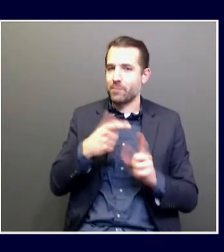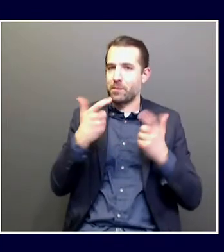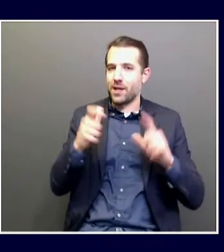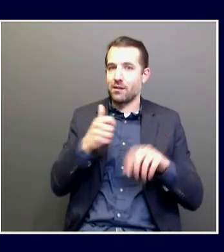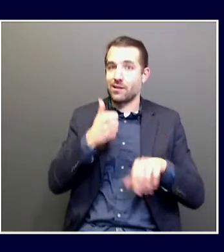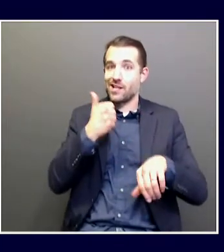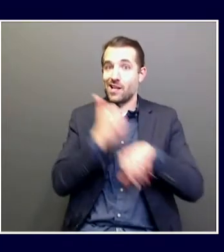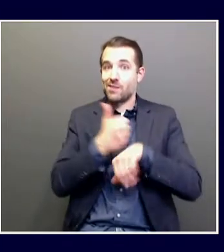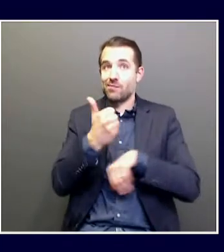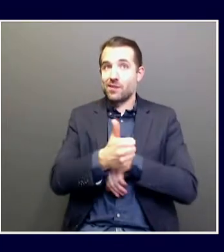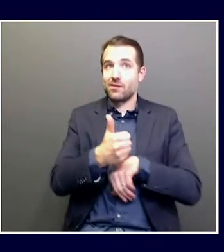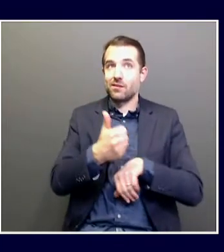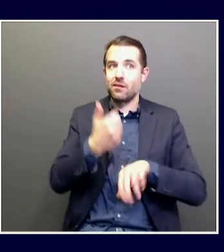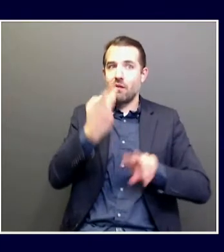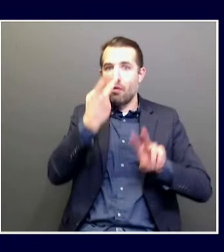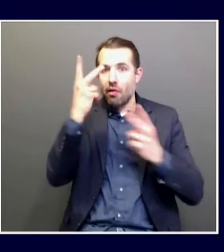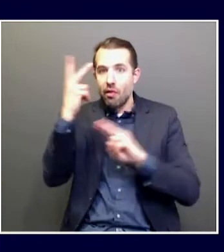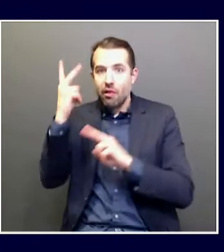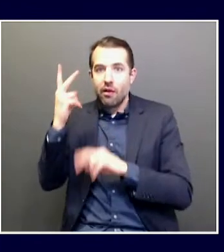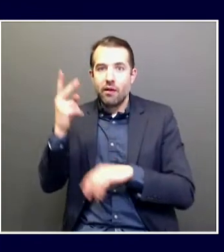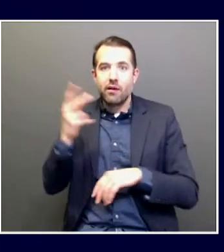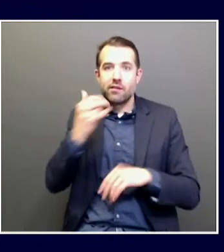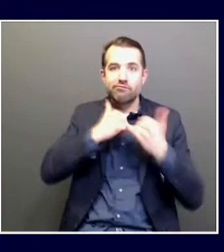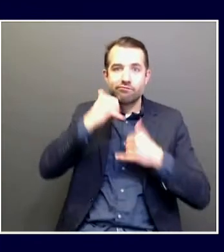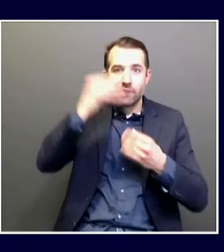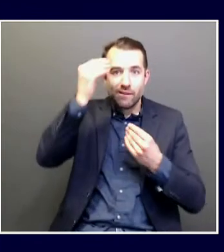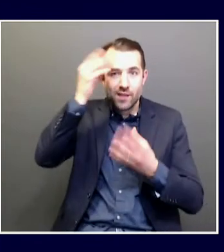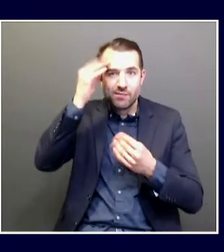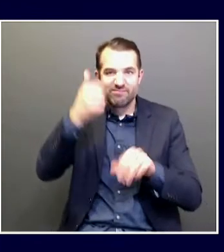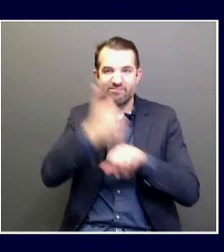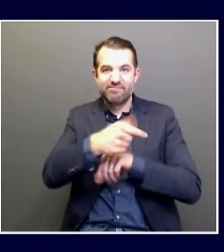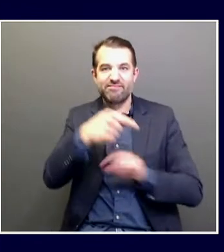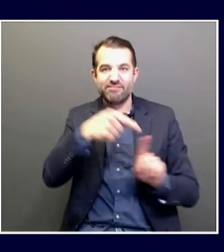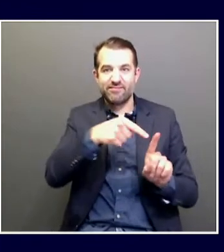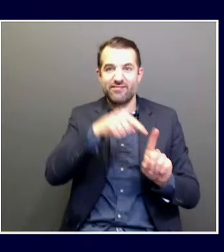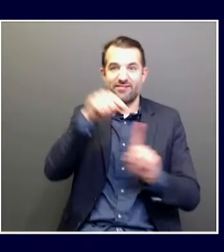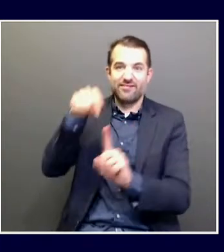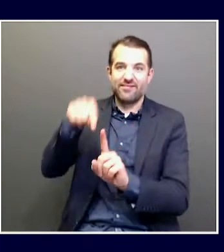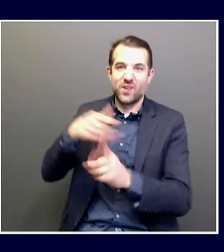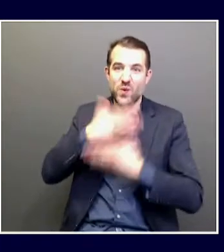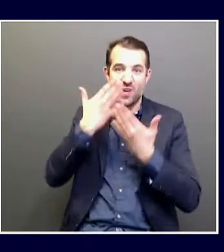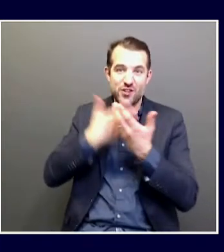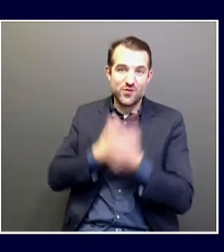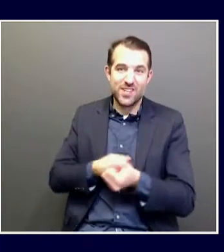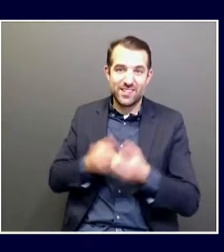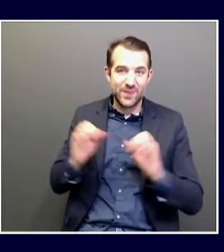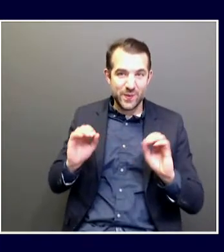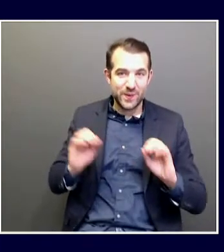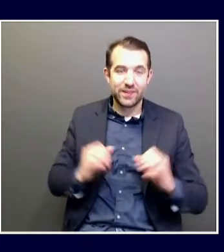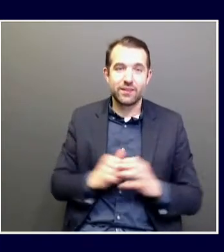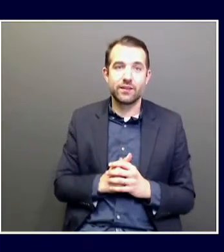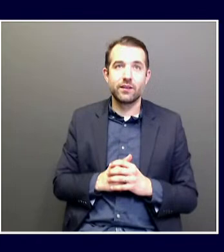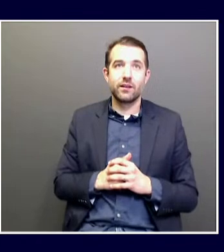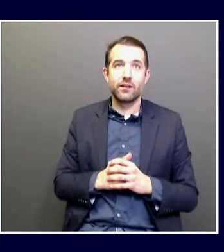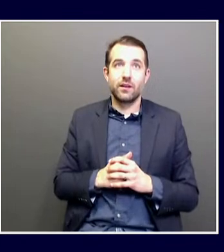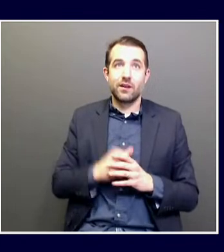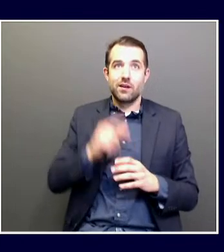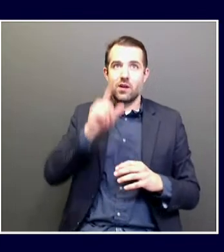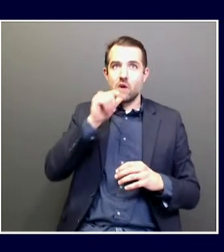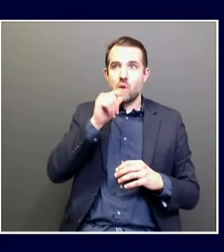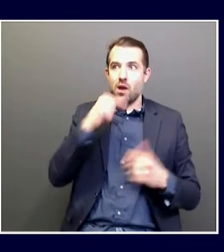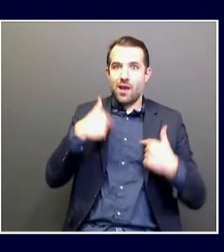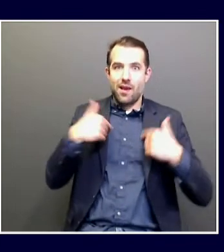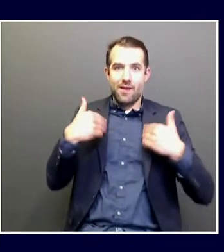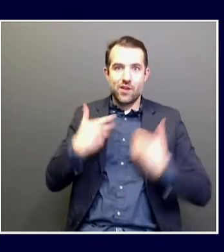But mistrust is a big piece of this as well. One reason that the commissioner and I and the governor and others are committed